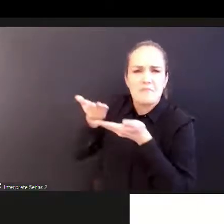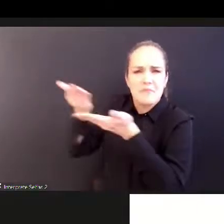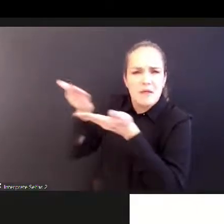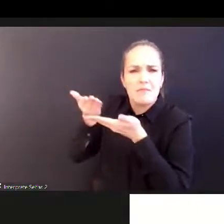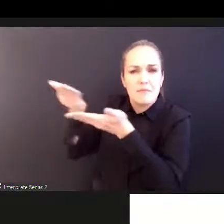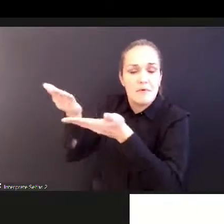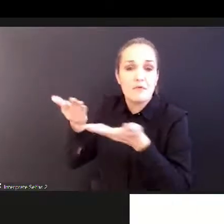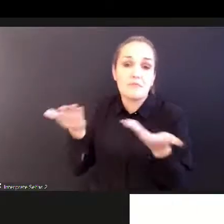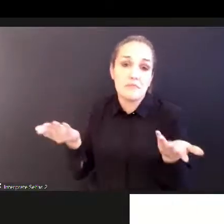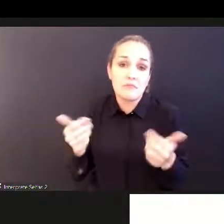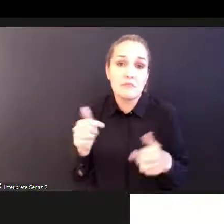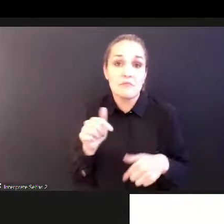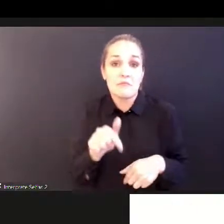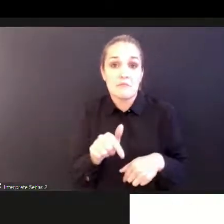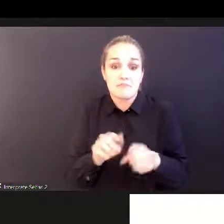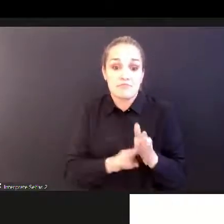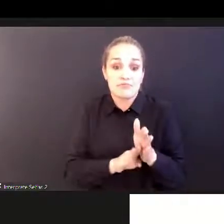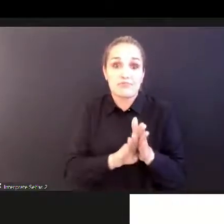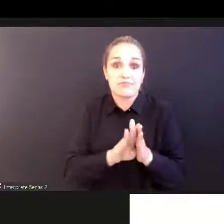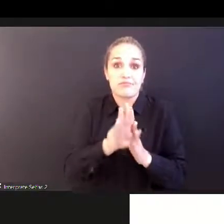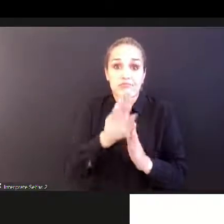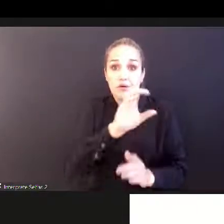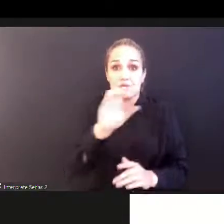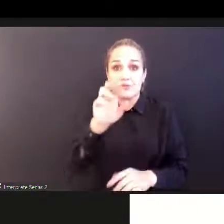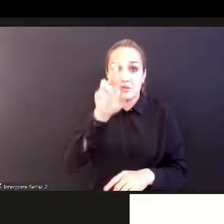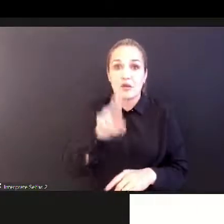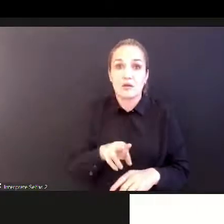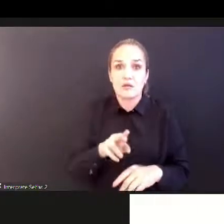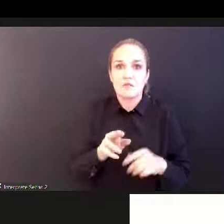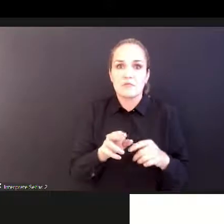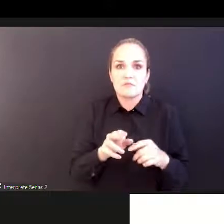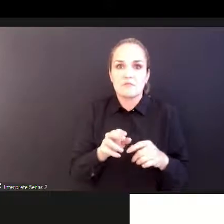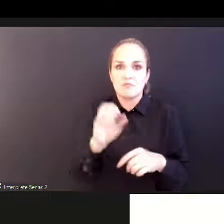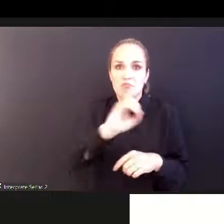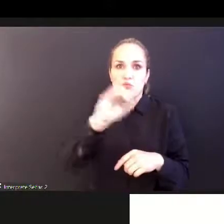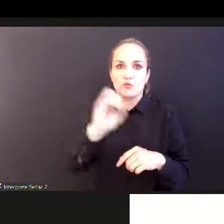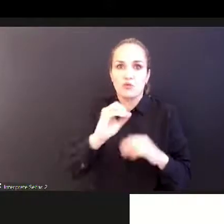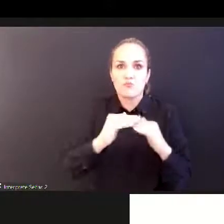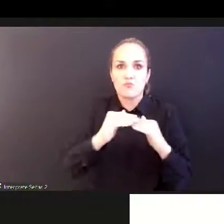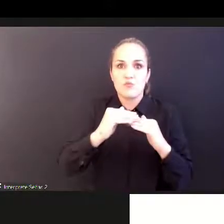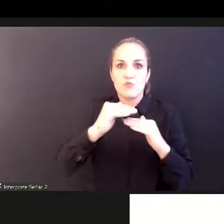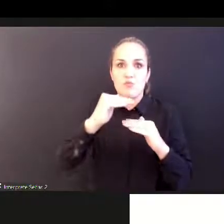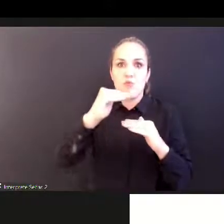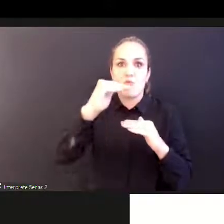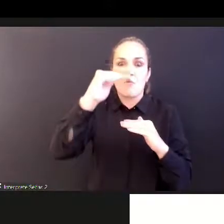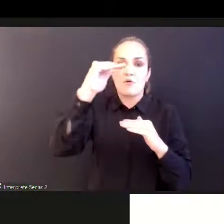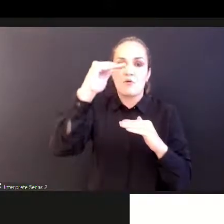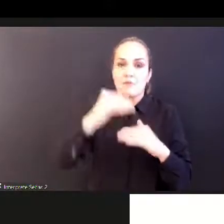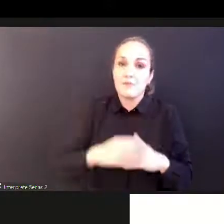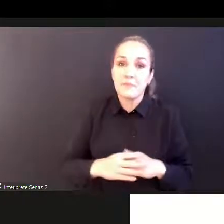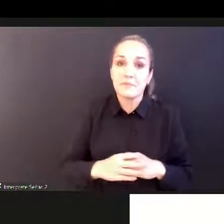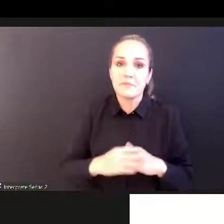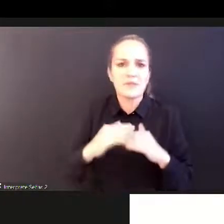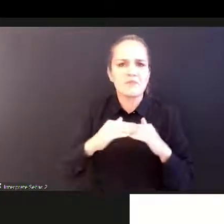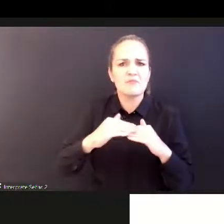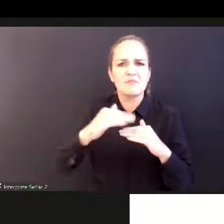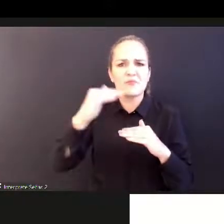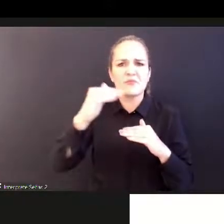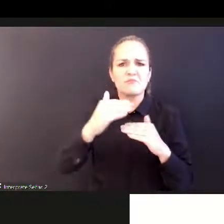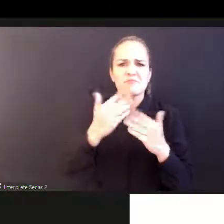I would say, very important increased numbers for advanced manufacturing, medical device manufacturing,